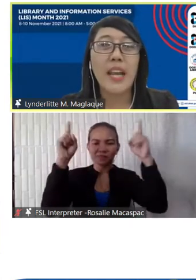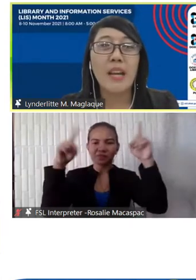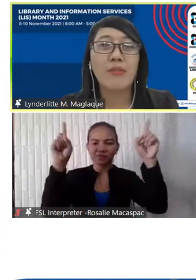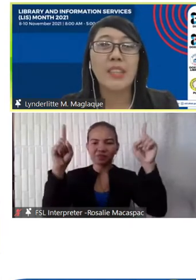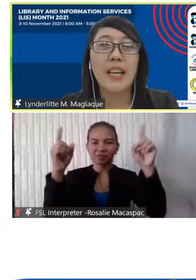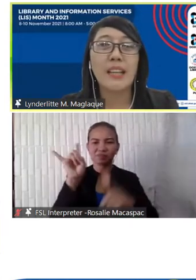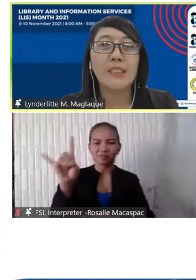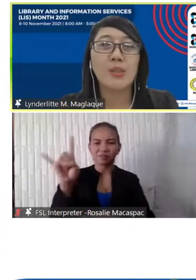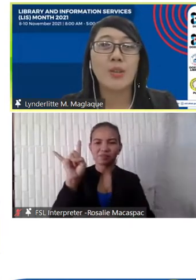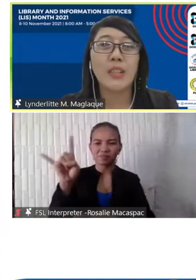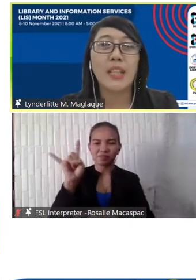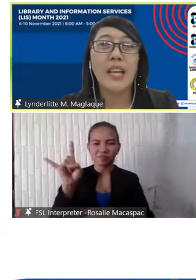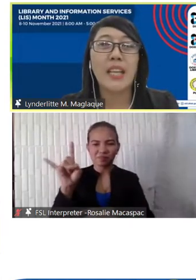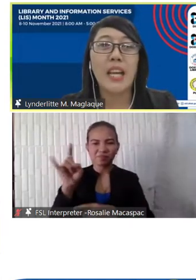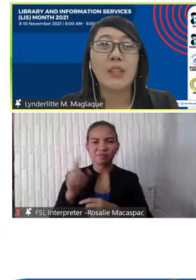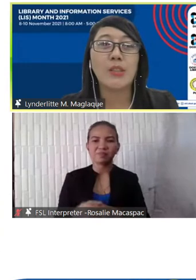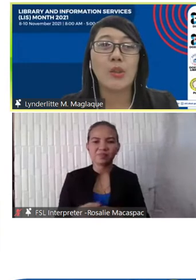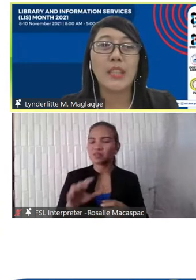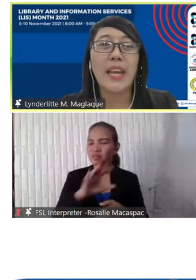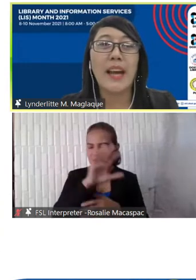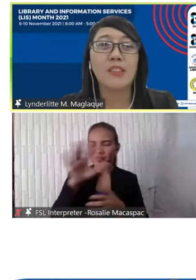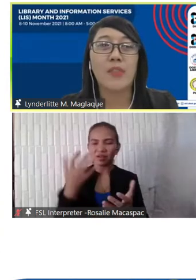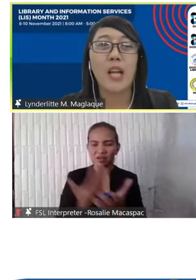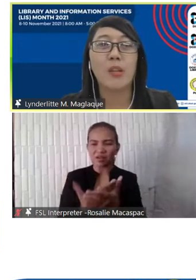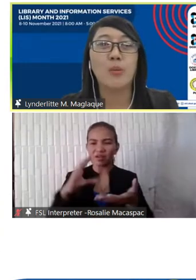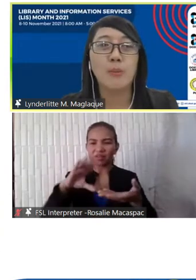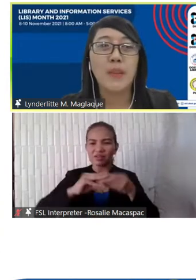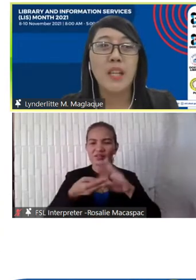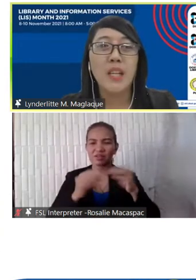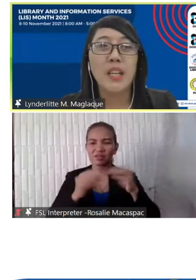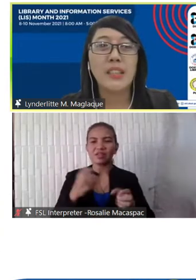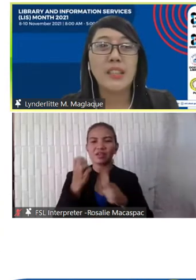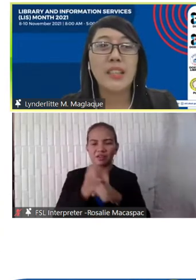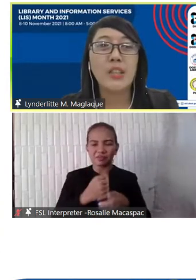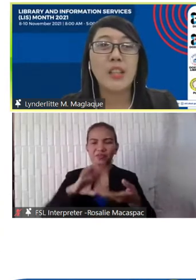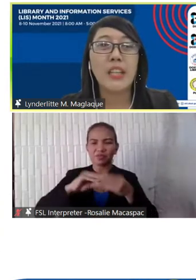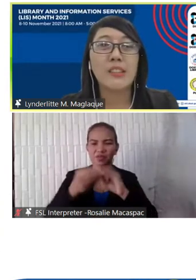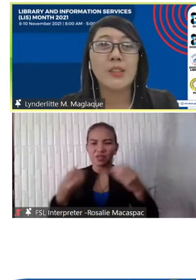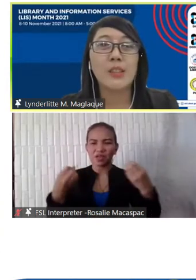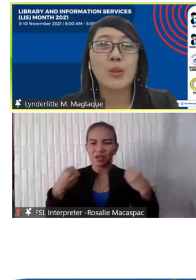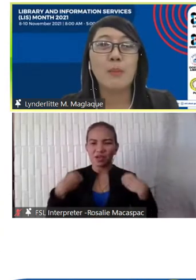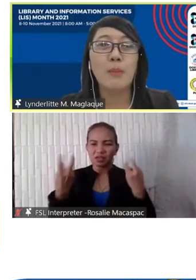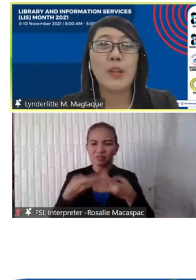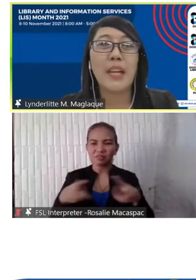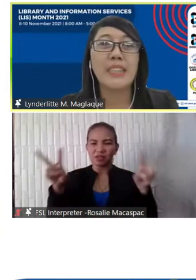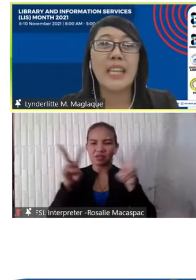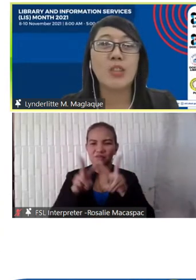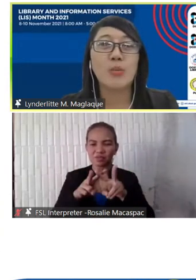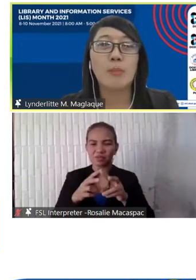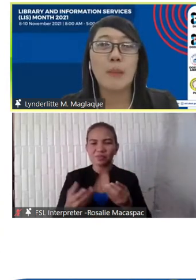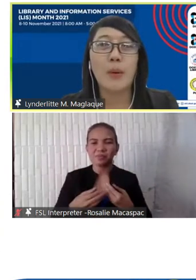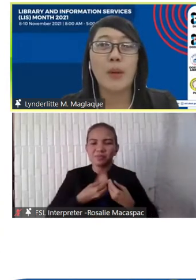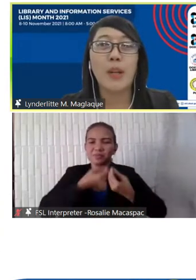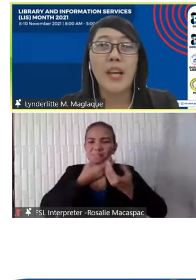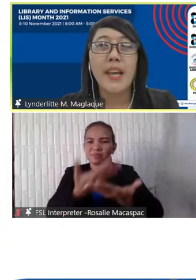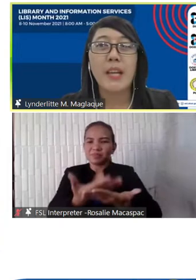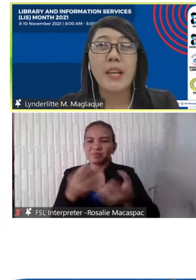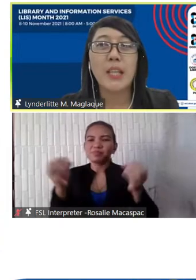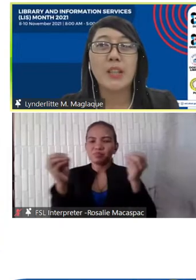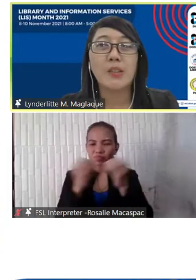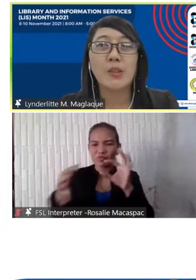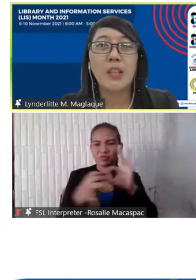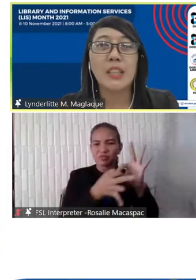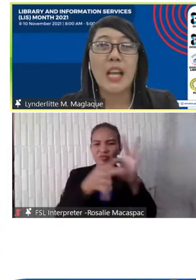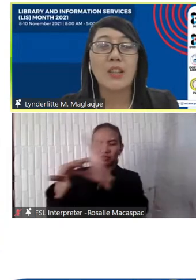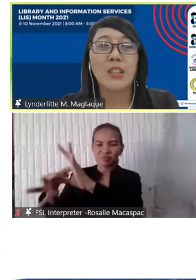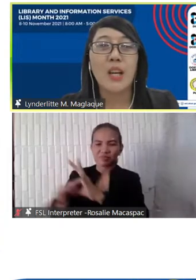her, everything has a story and every story has value. Her dedication leads her to be more engaged with people and